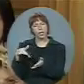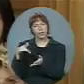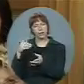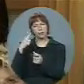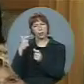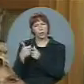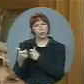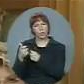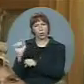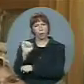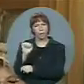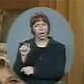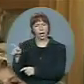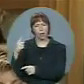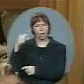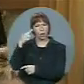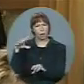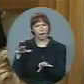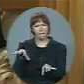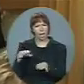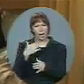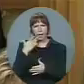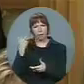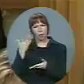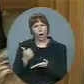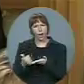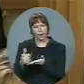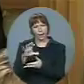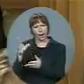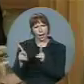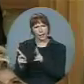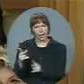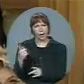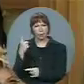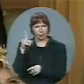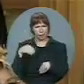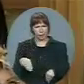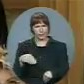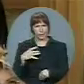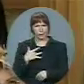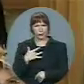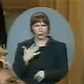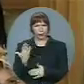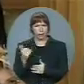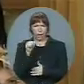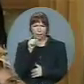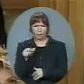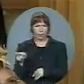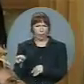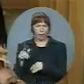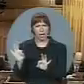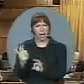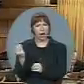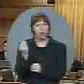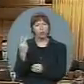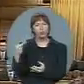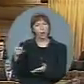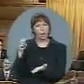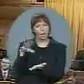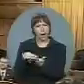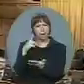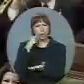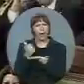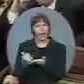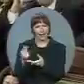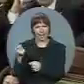industry minister's appalling indifference and laissez-faire, where's his plan to help our auto workers? Well, Mr.